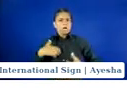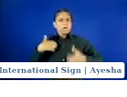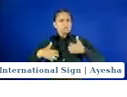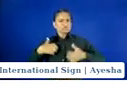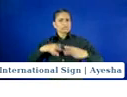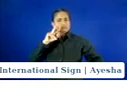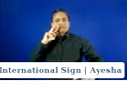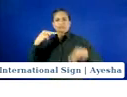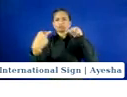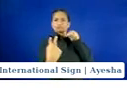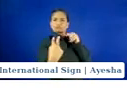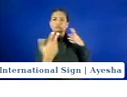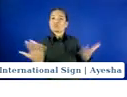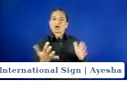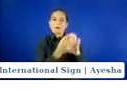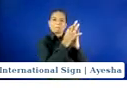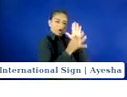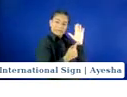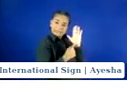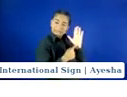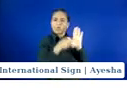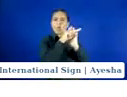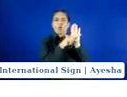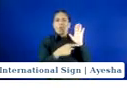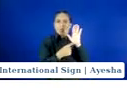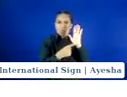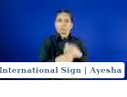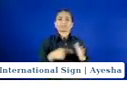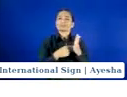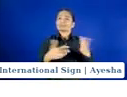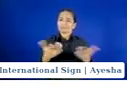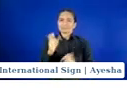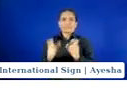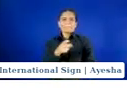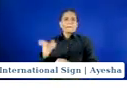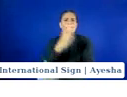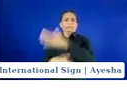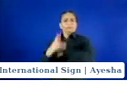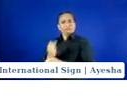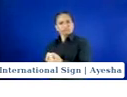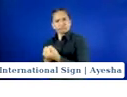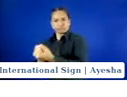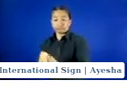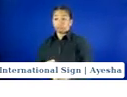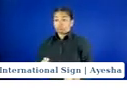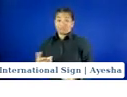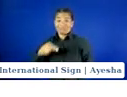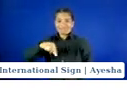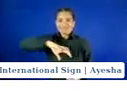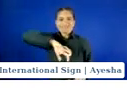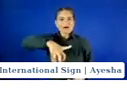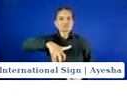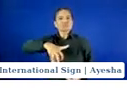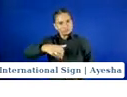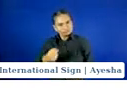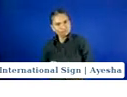country. One of those that we've seen is the National Social Protection Policy. We had the National Disability Policy, the National Aging Policy,